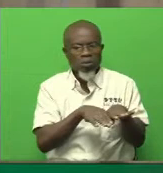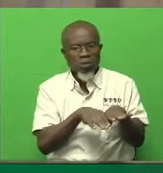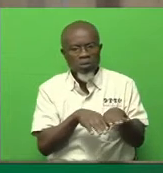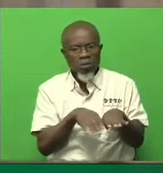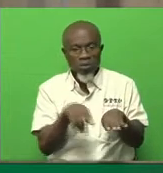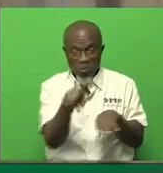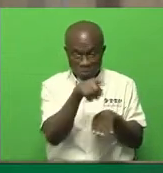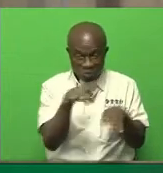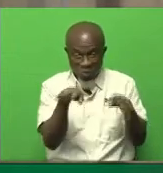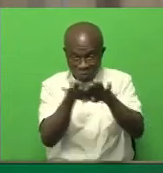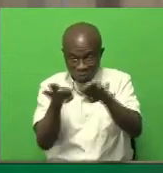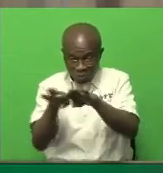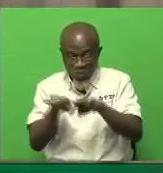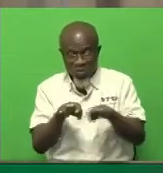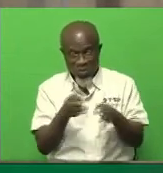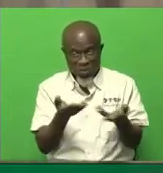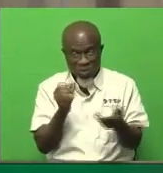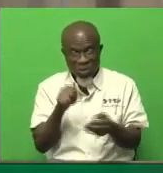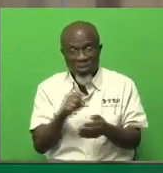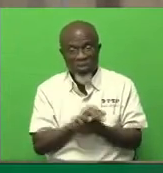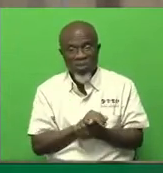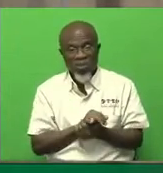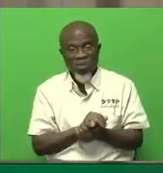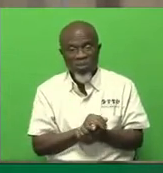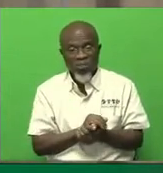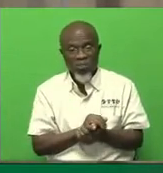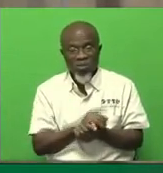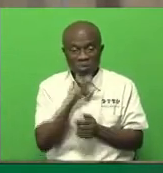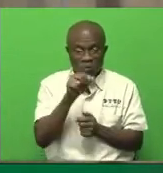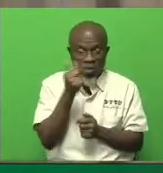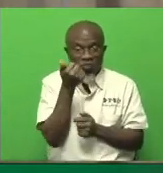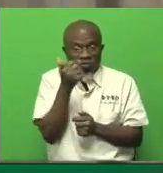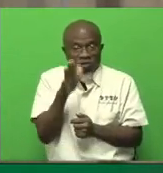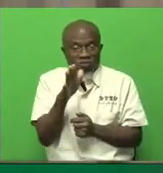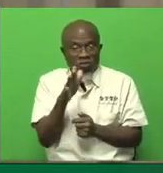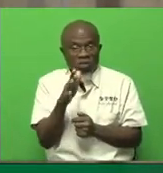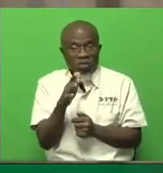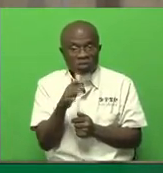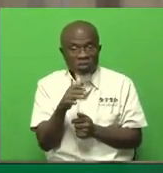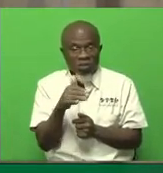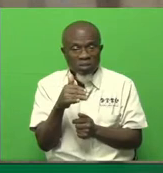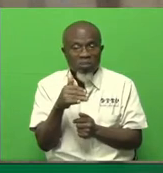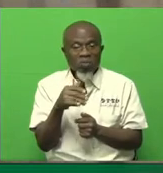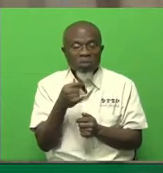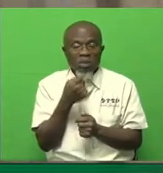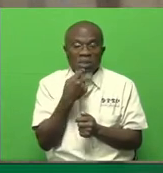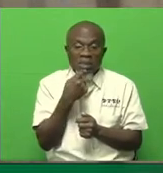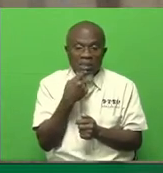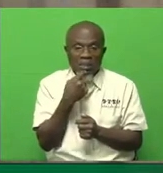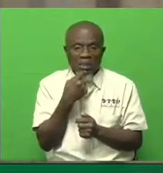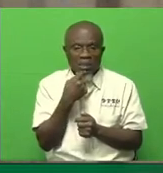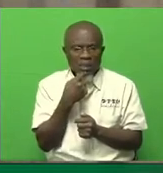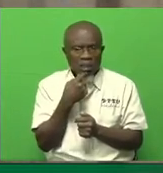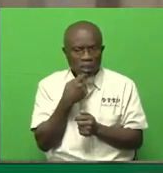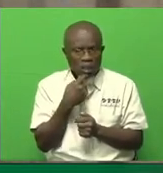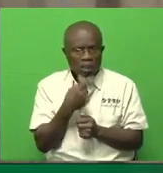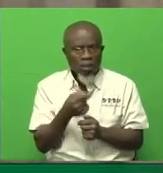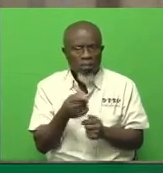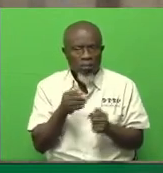right because remember 2015 was the year of taking a belt it was a year just before cover there